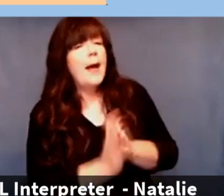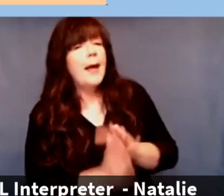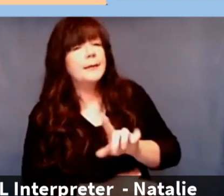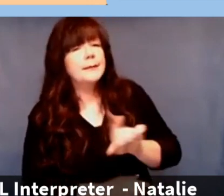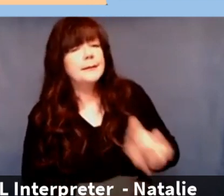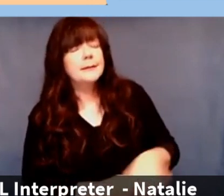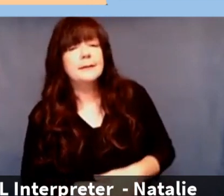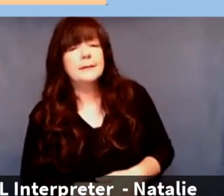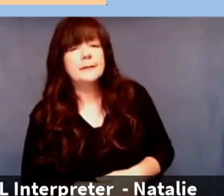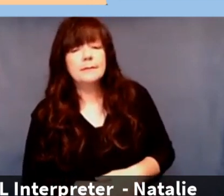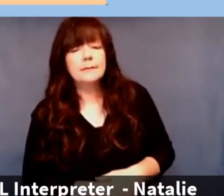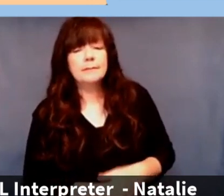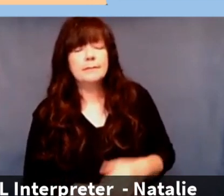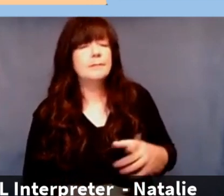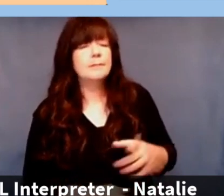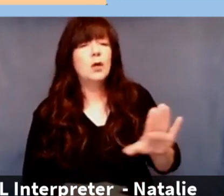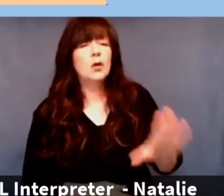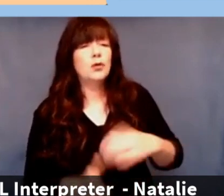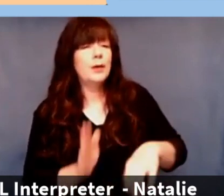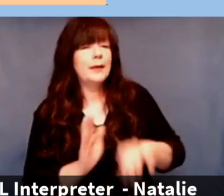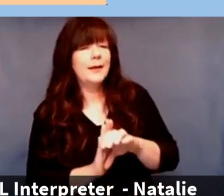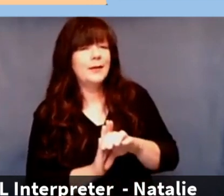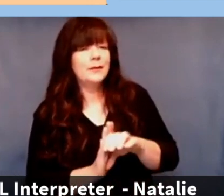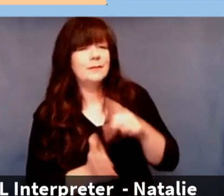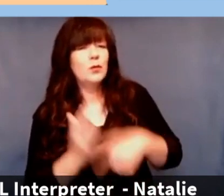you love most about your character?